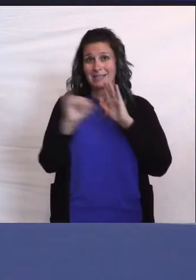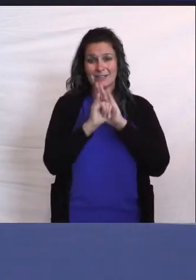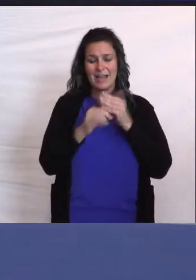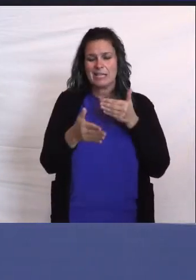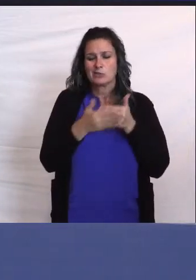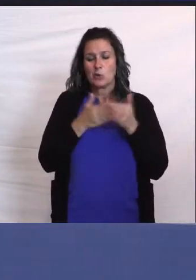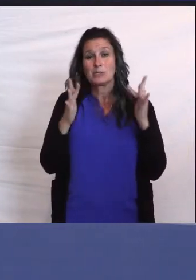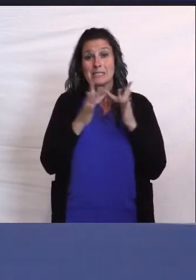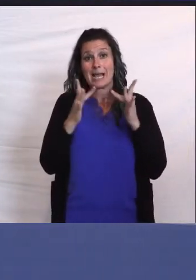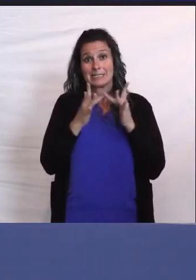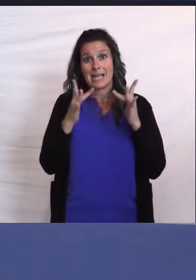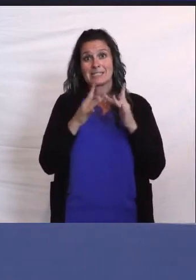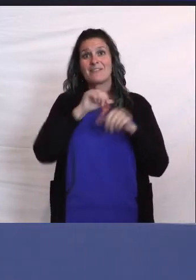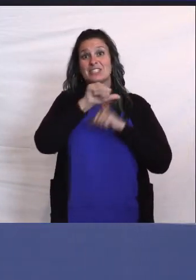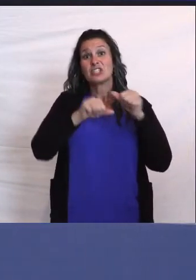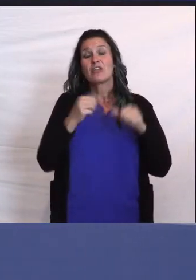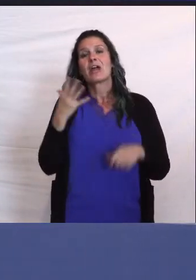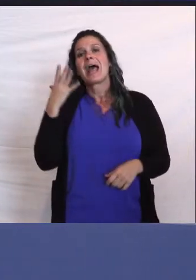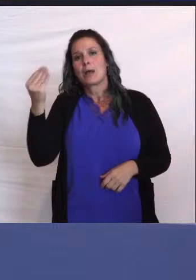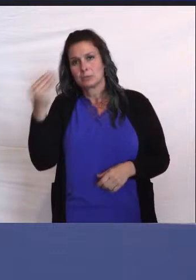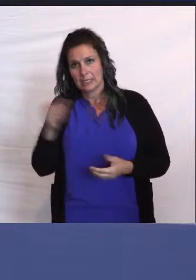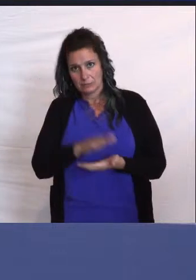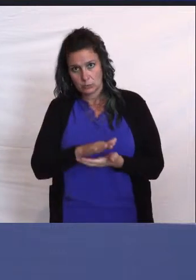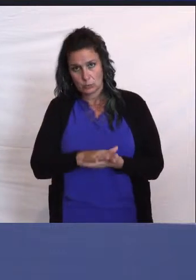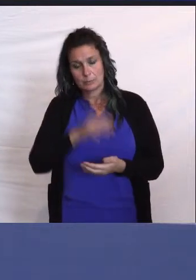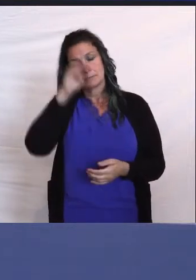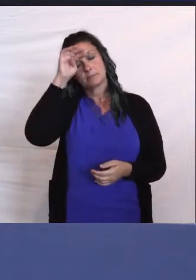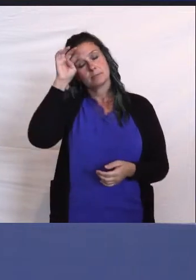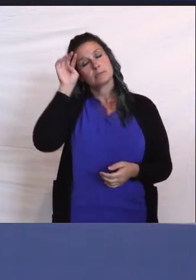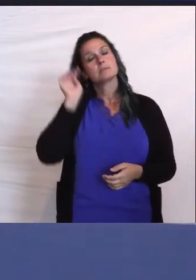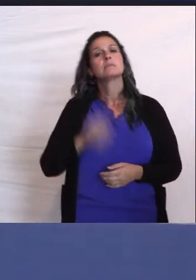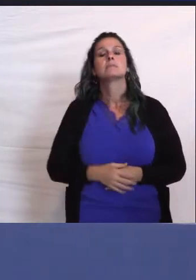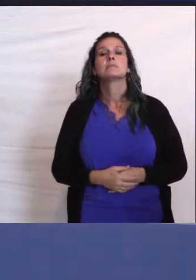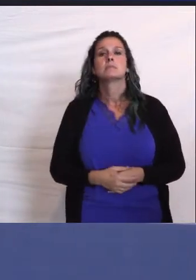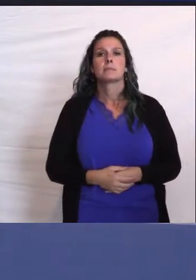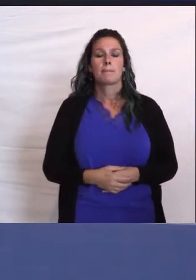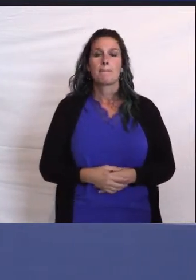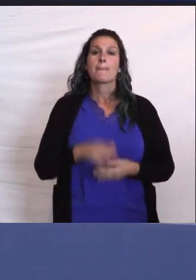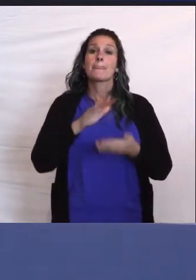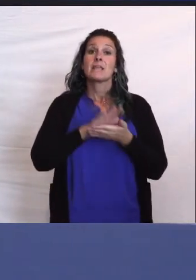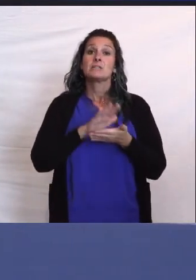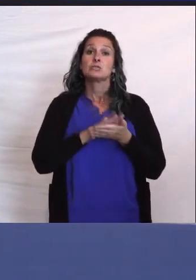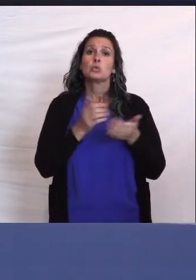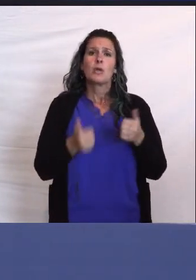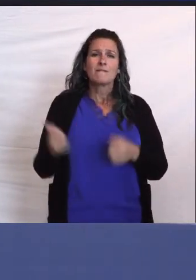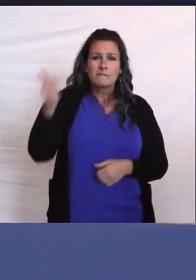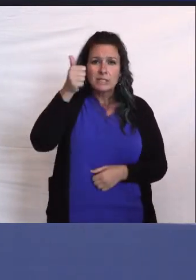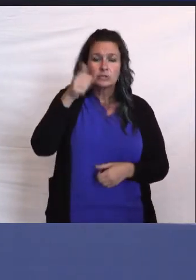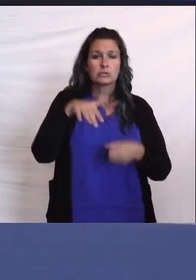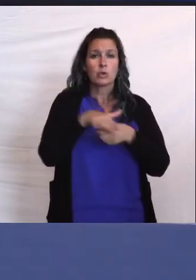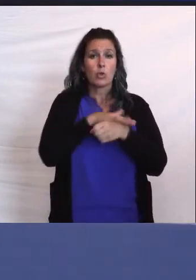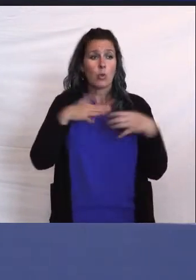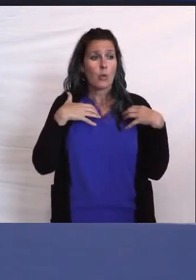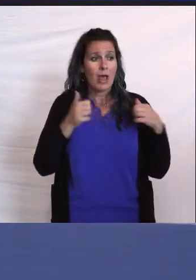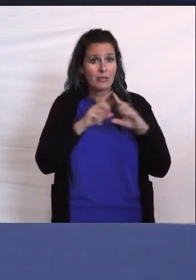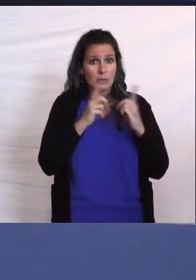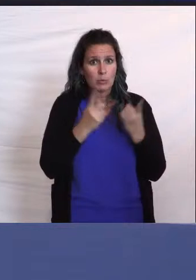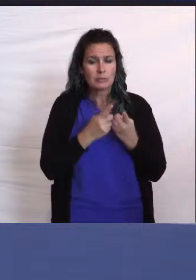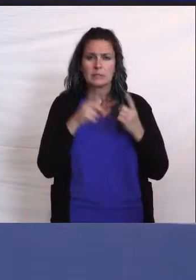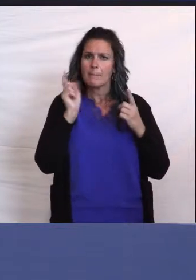close contacts of each other in another setting. School officials and local health departments should maintain